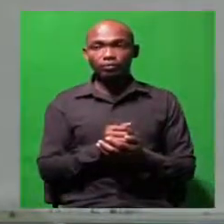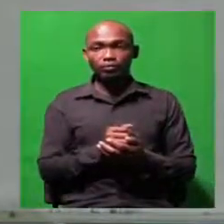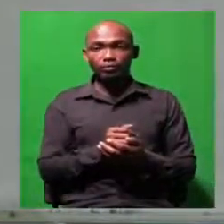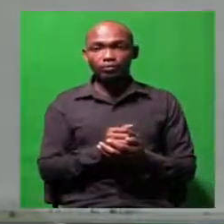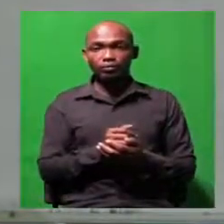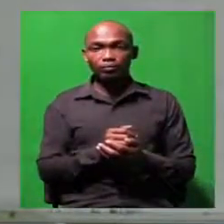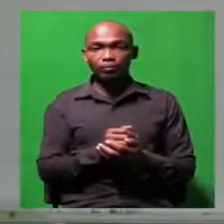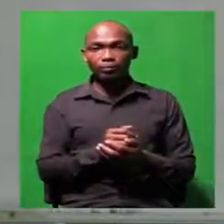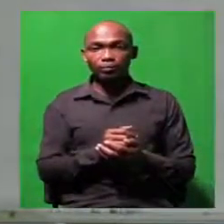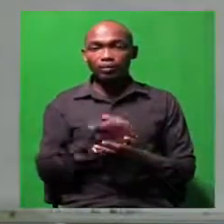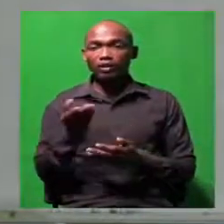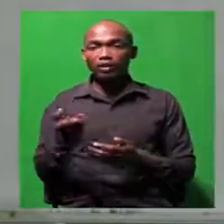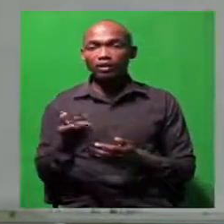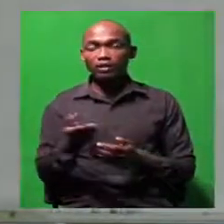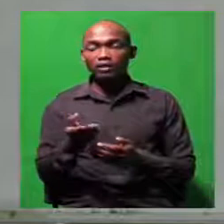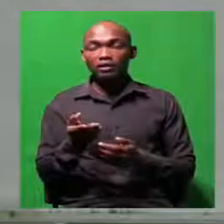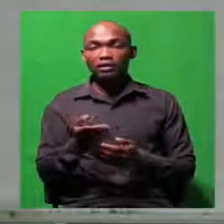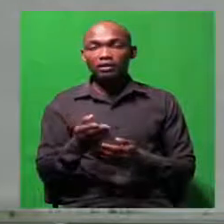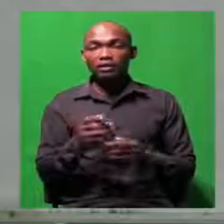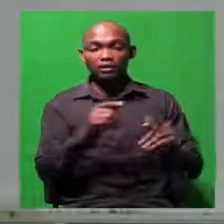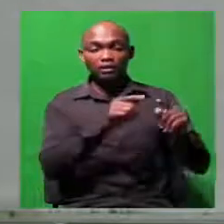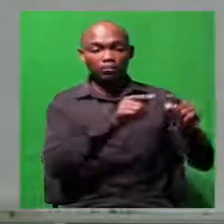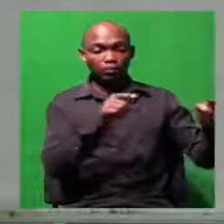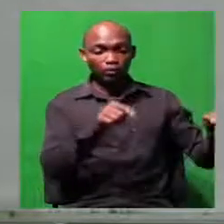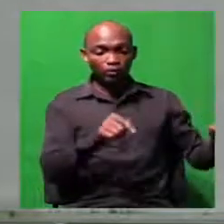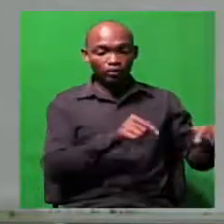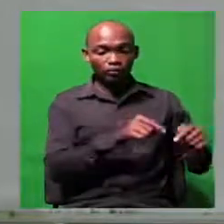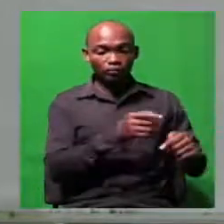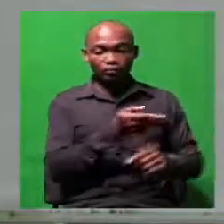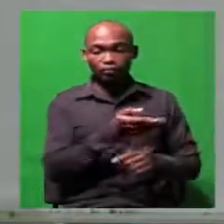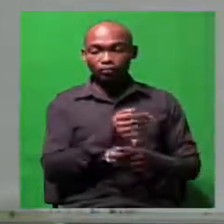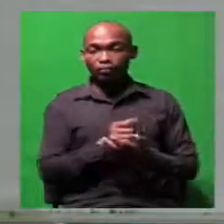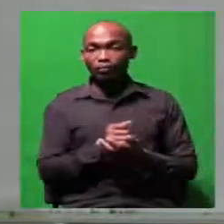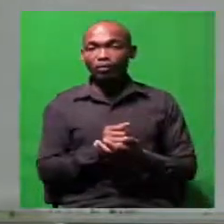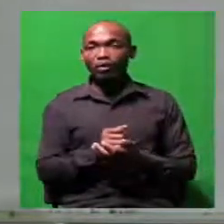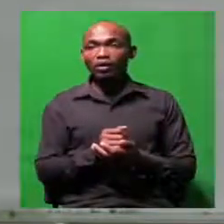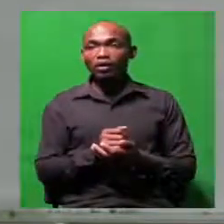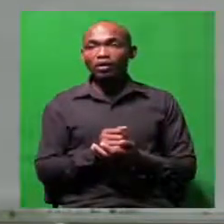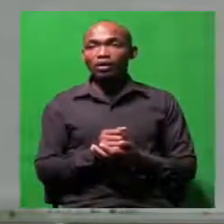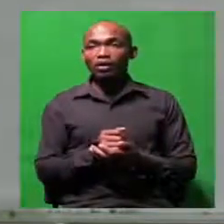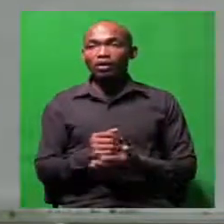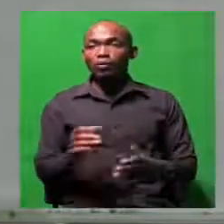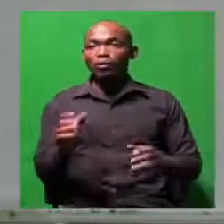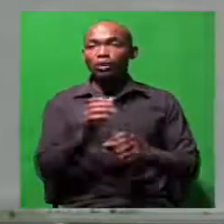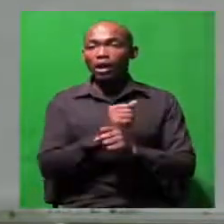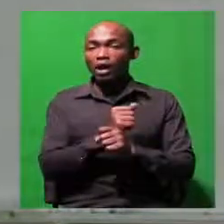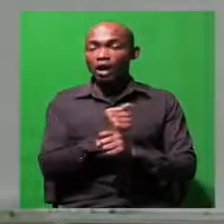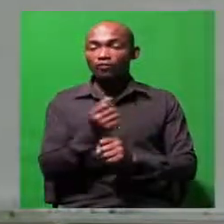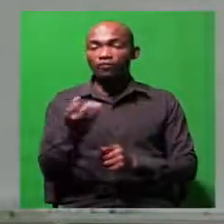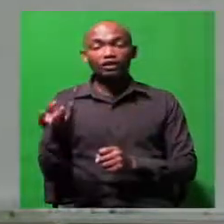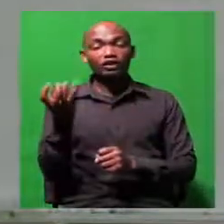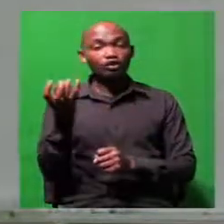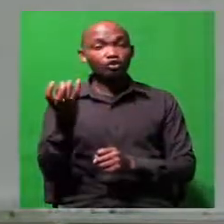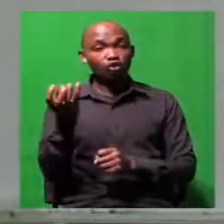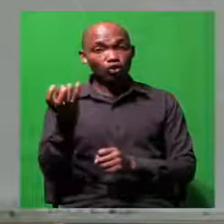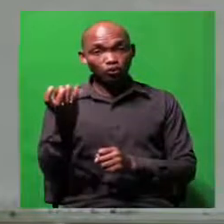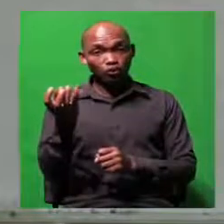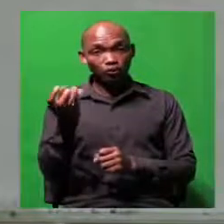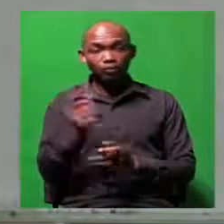object, but this is a box. We have a stone. We have the